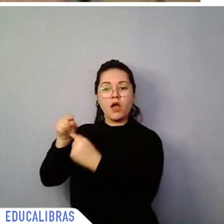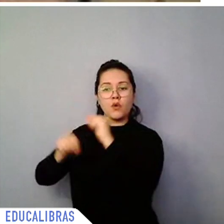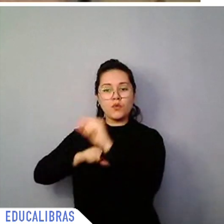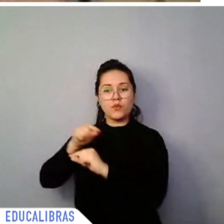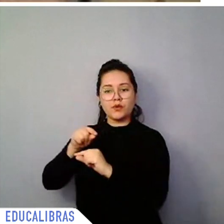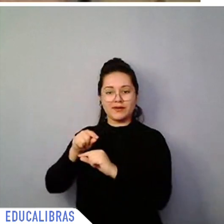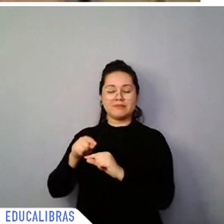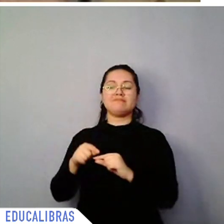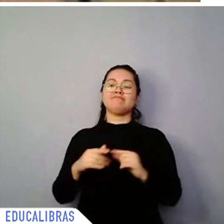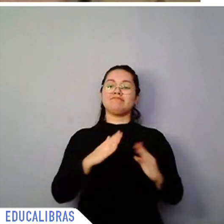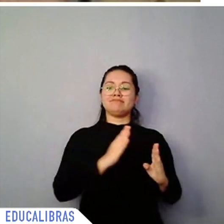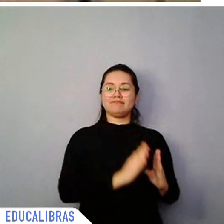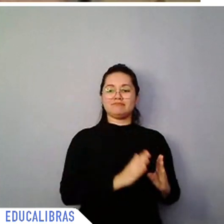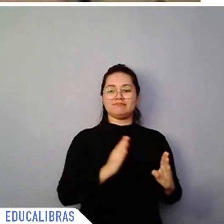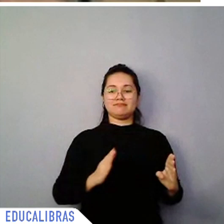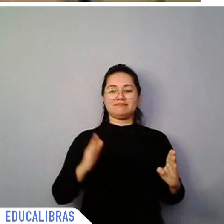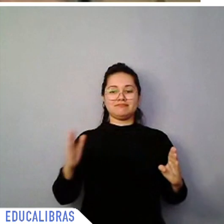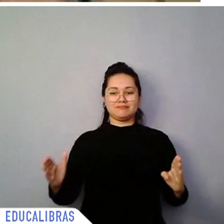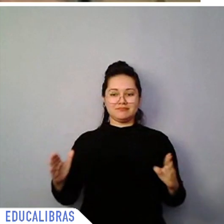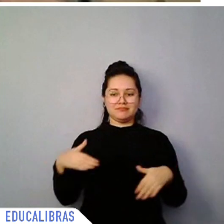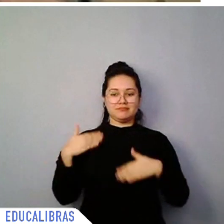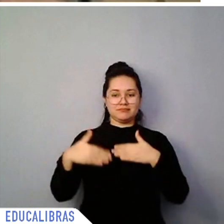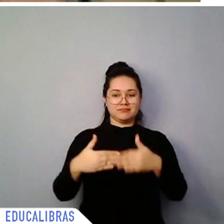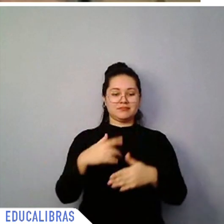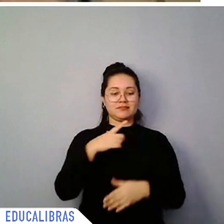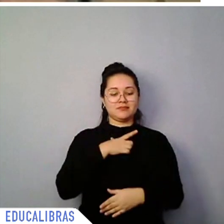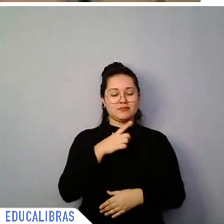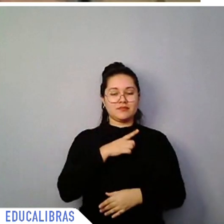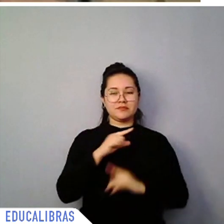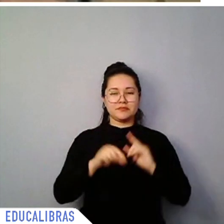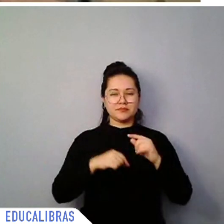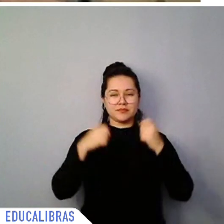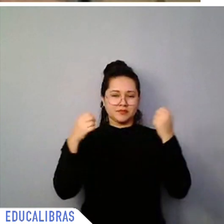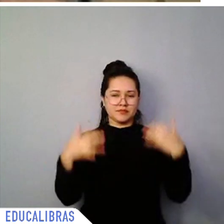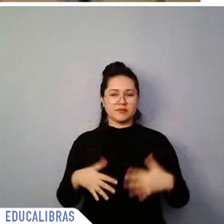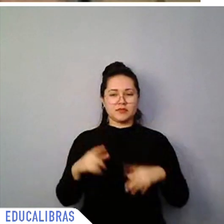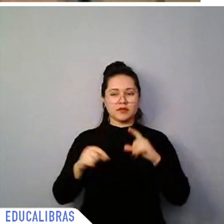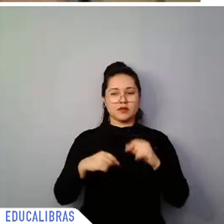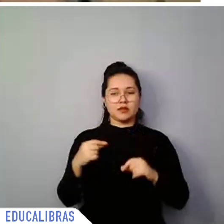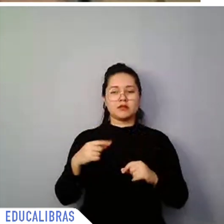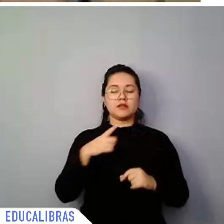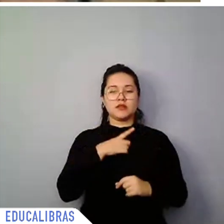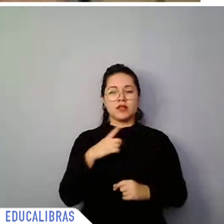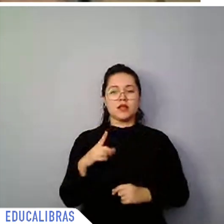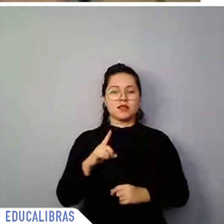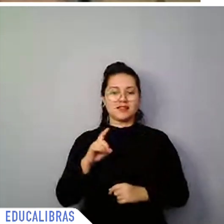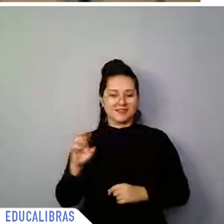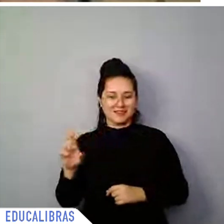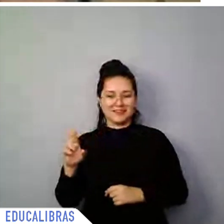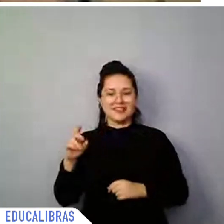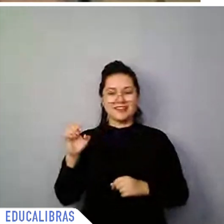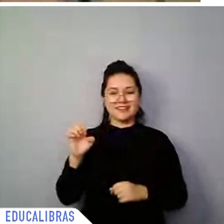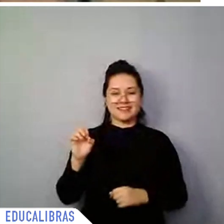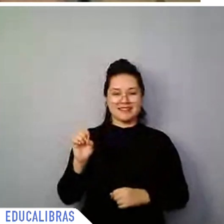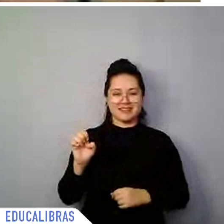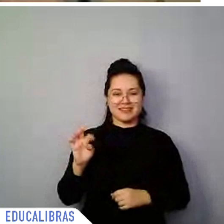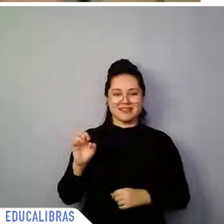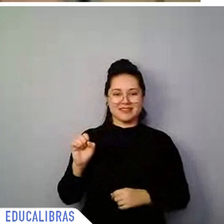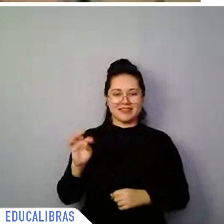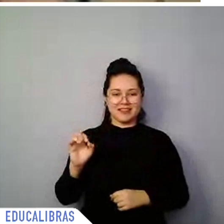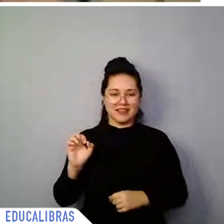I've seen plans before, and it's going to help us on how to get there. This is what I am doing. If there is